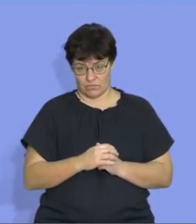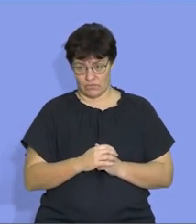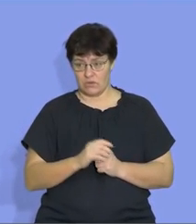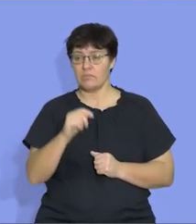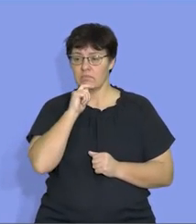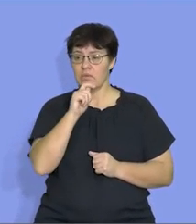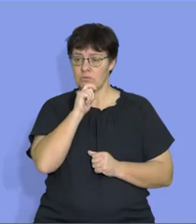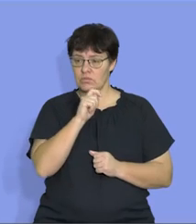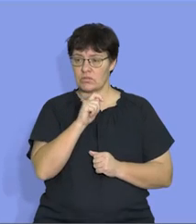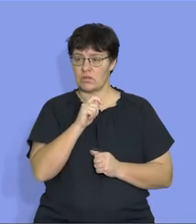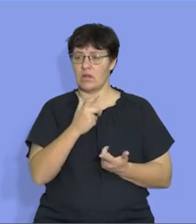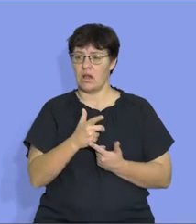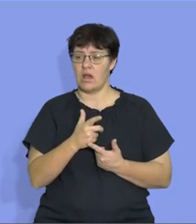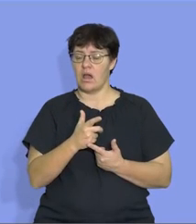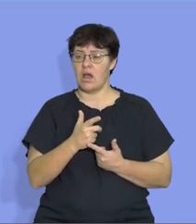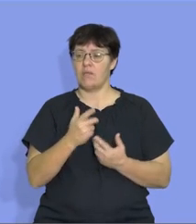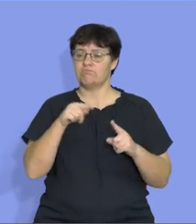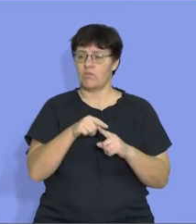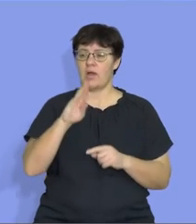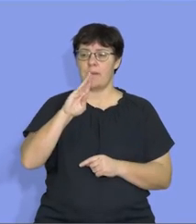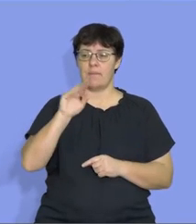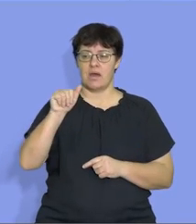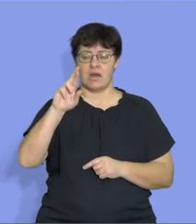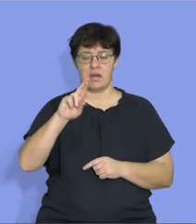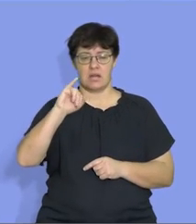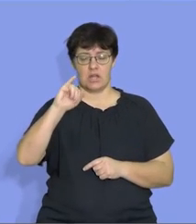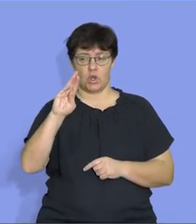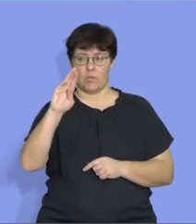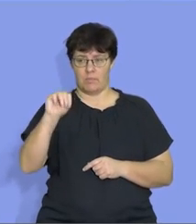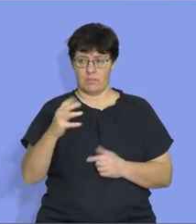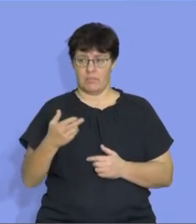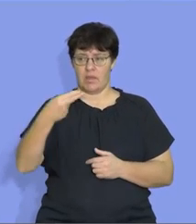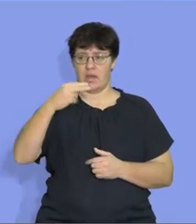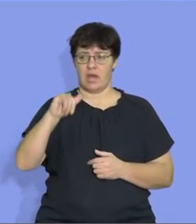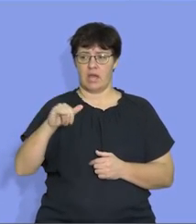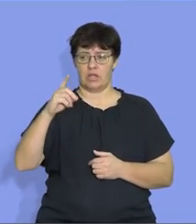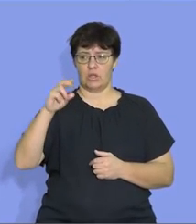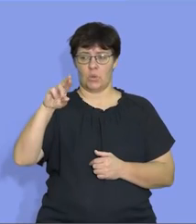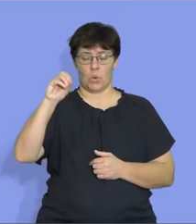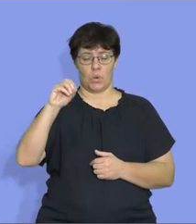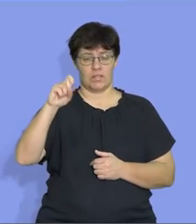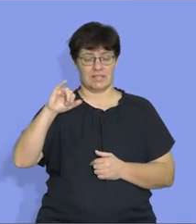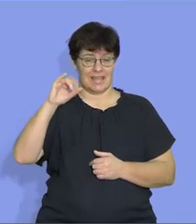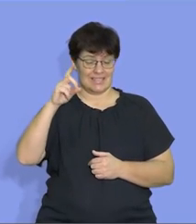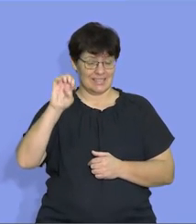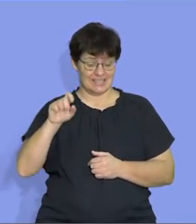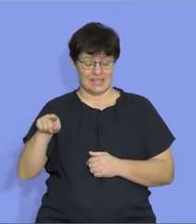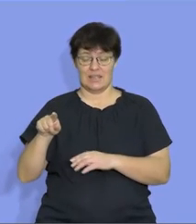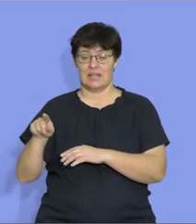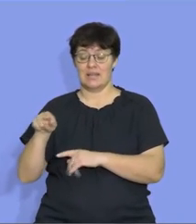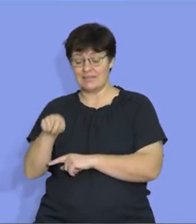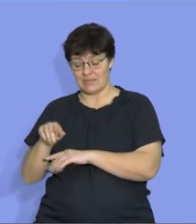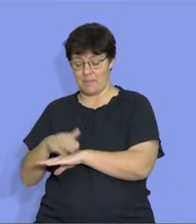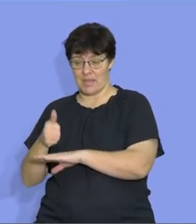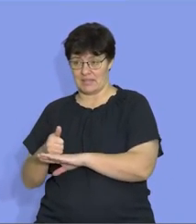of barium hydroxide. So at the end of the day, barium hydroxide is a base, while oxalic acid,